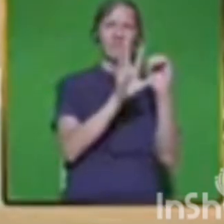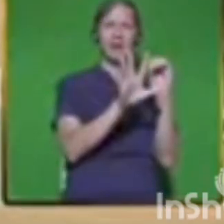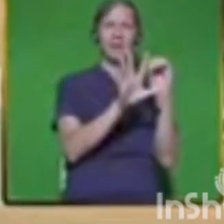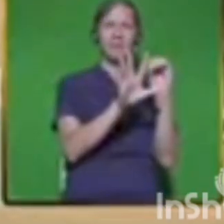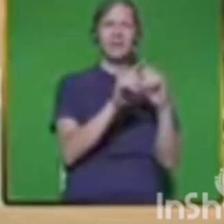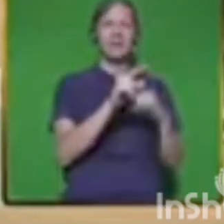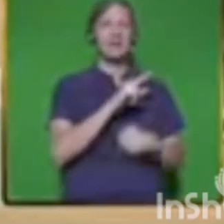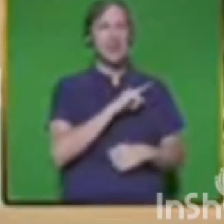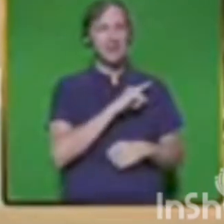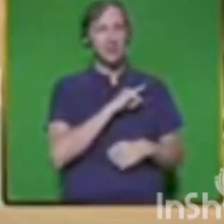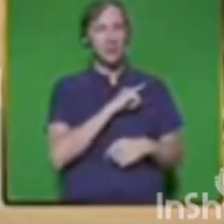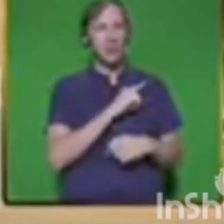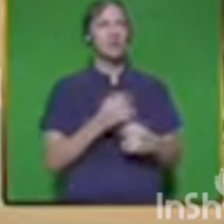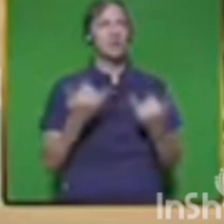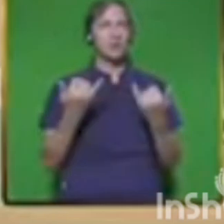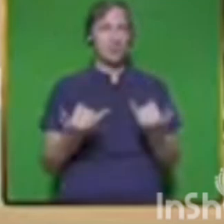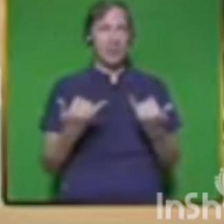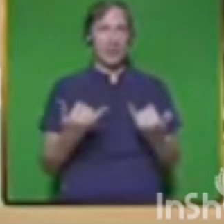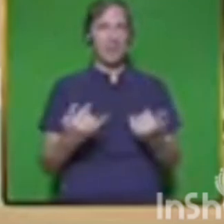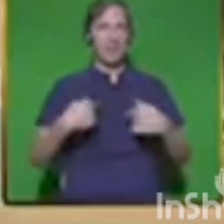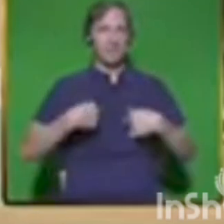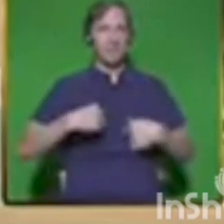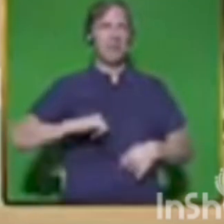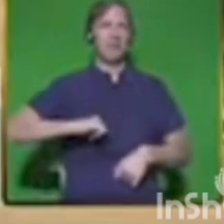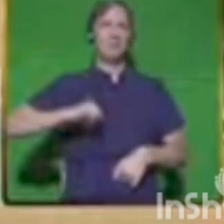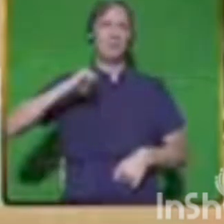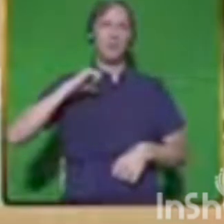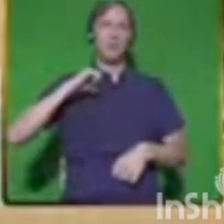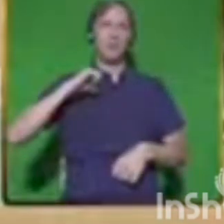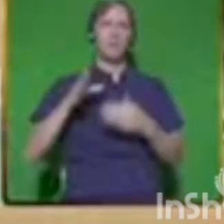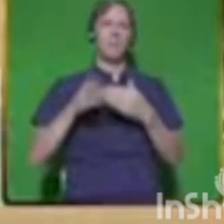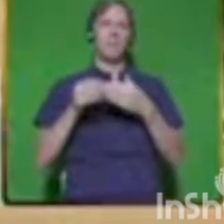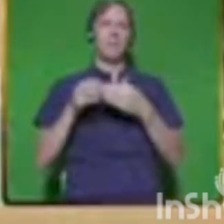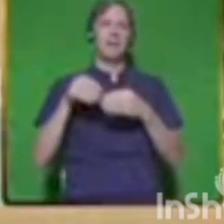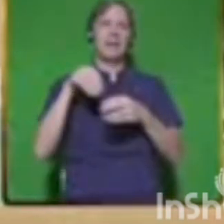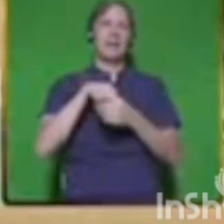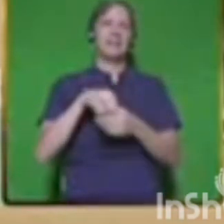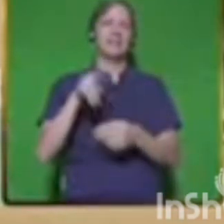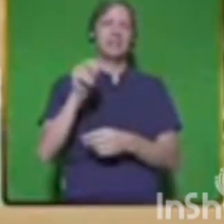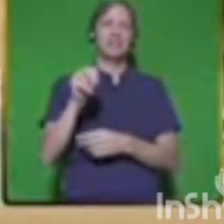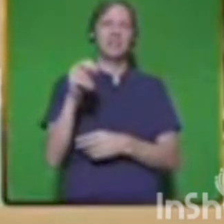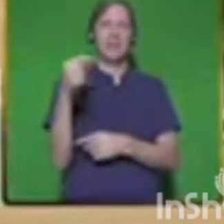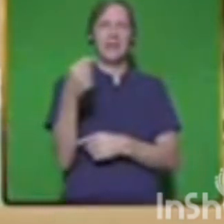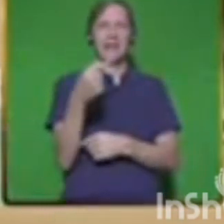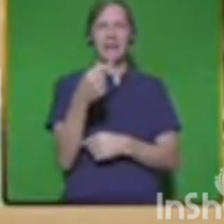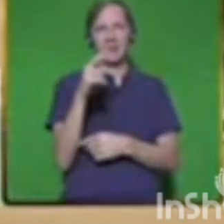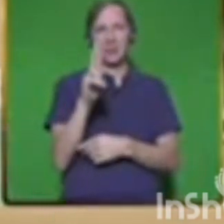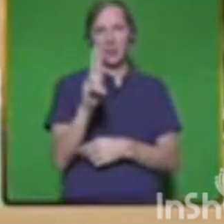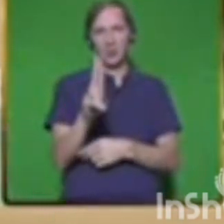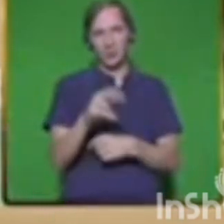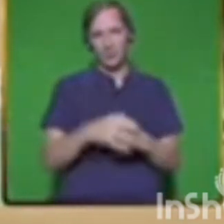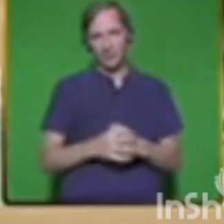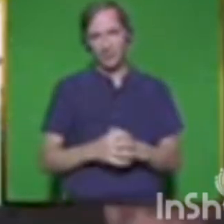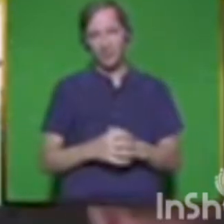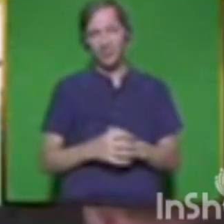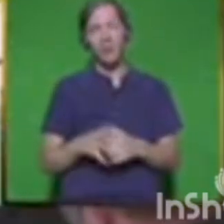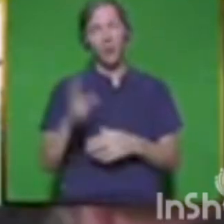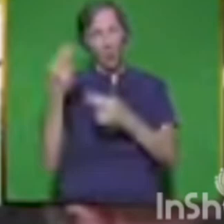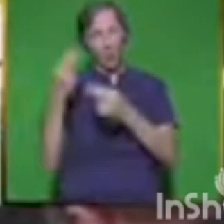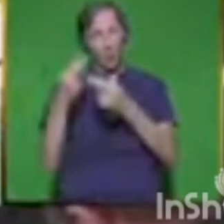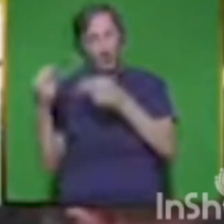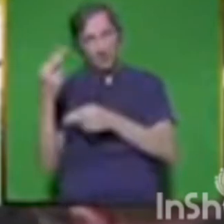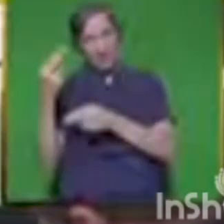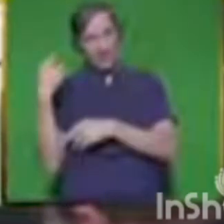why today I'm a proud member of the GNU. Honourable Minister, please take your seat.